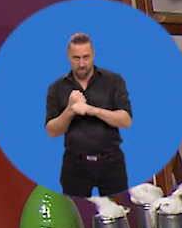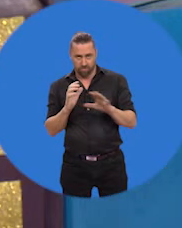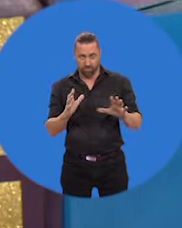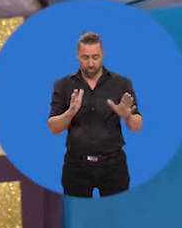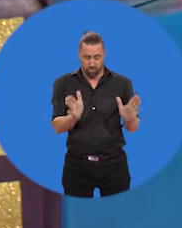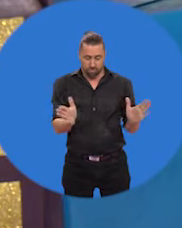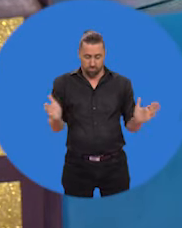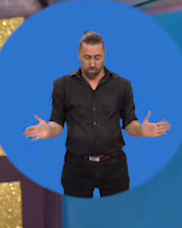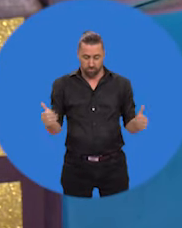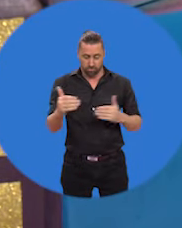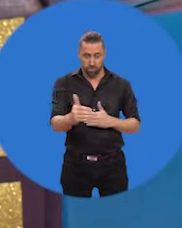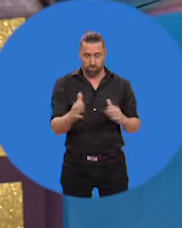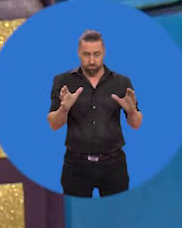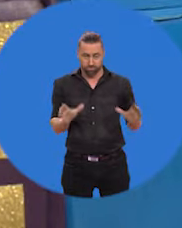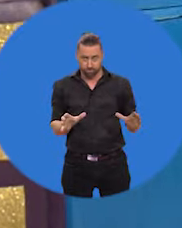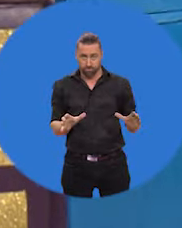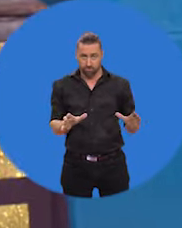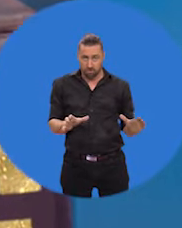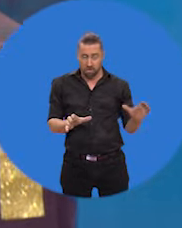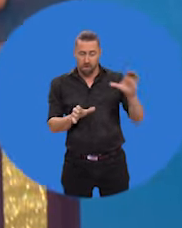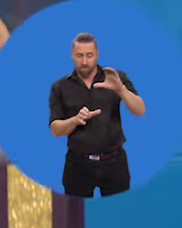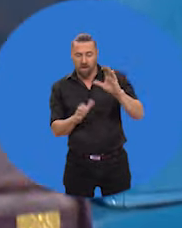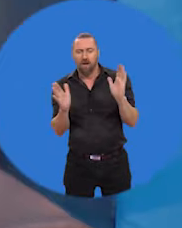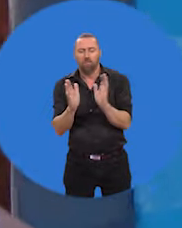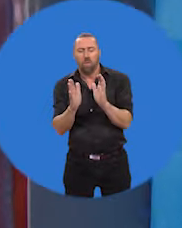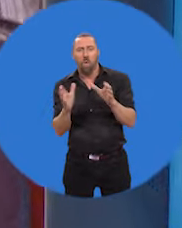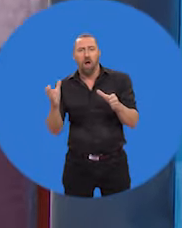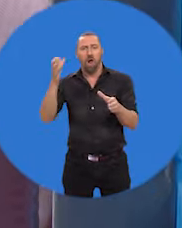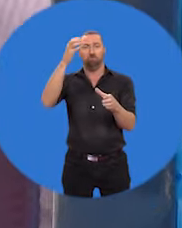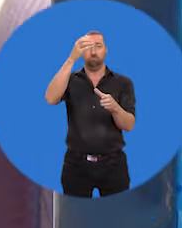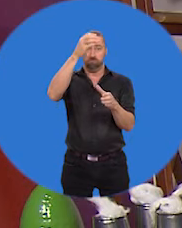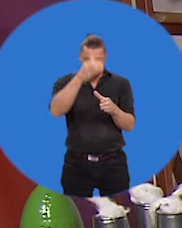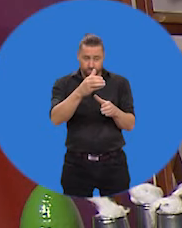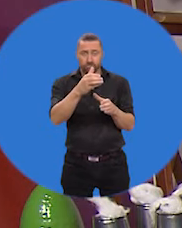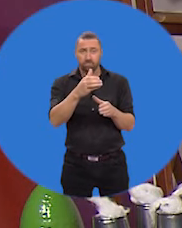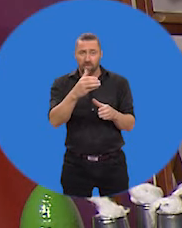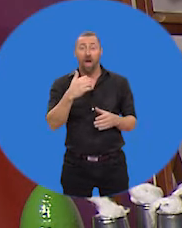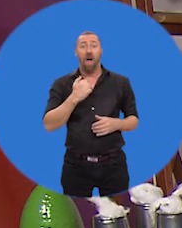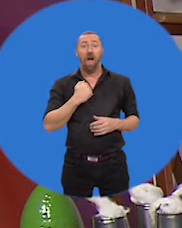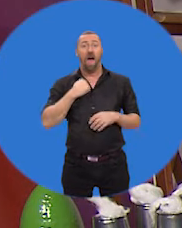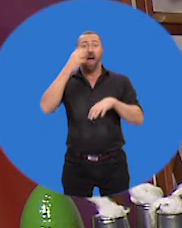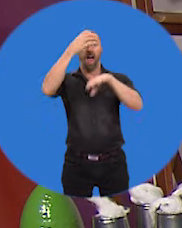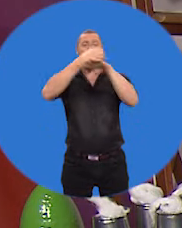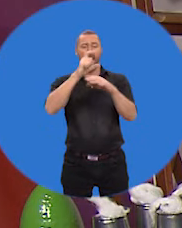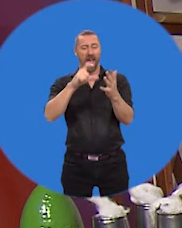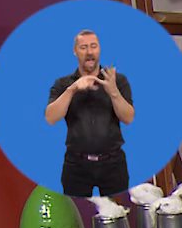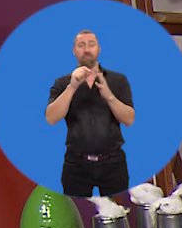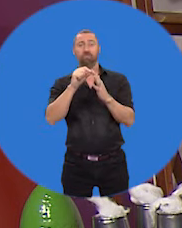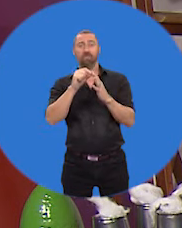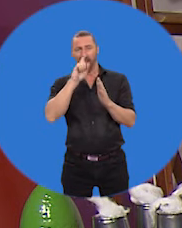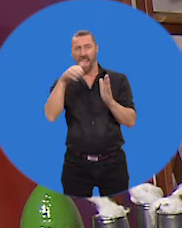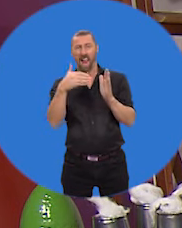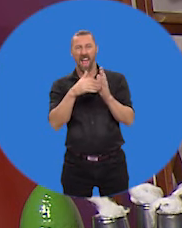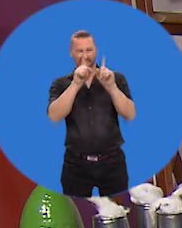going to put our biggest box down the bottom, then we're going to stick a smaller box on top. And then I've even painted a cup that I'm going to stick on the very